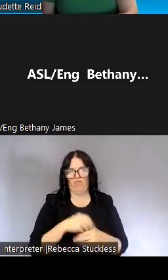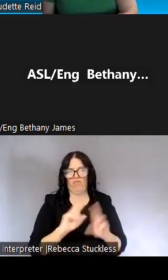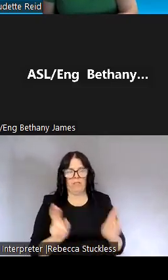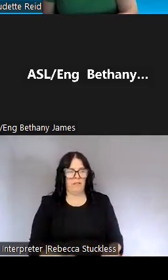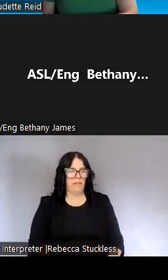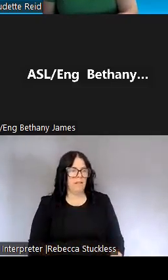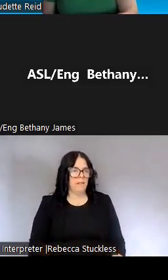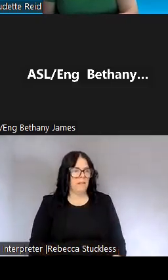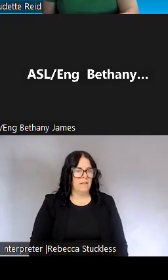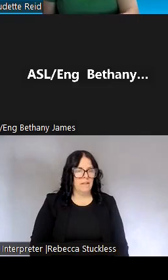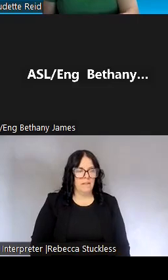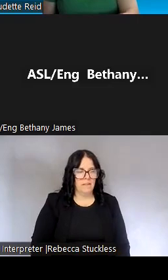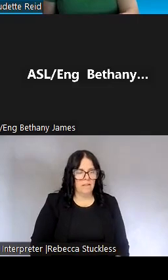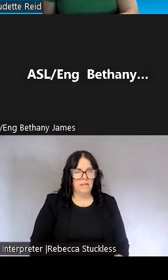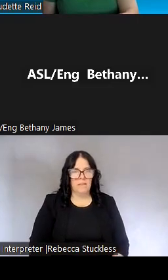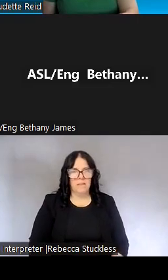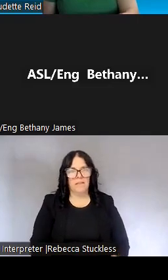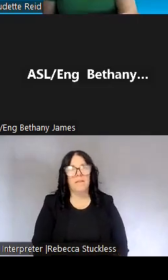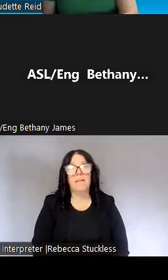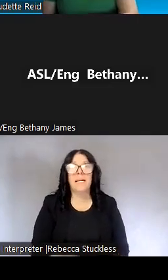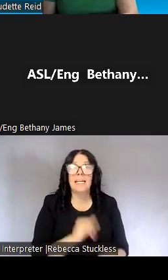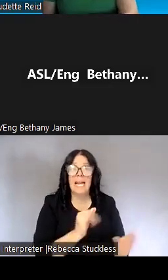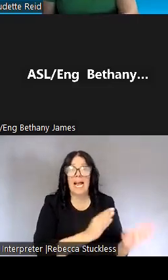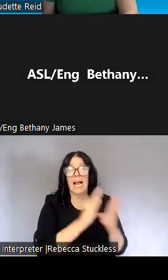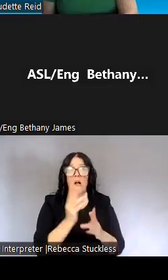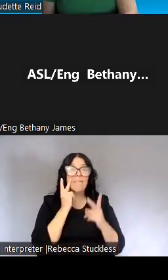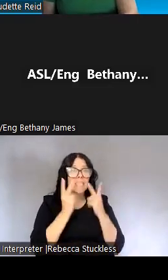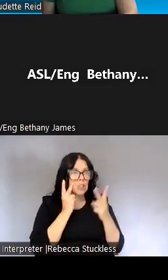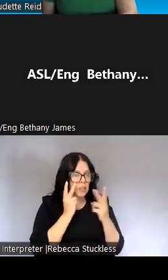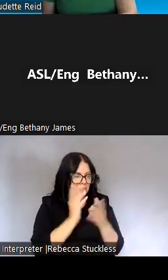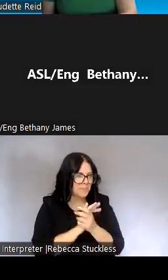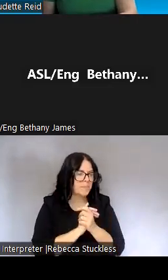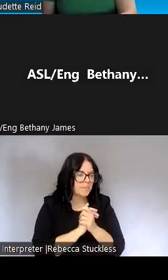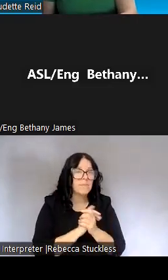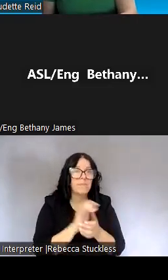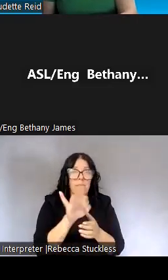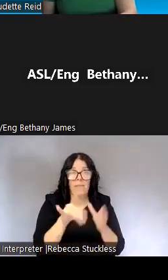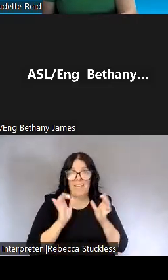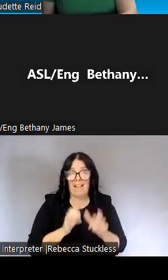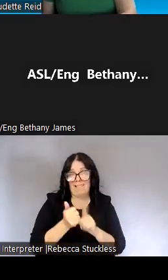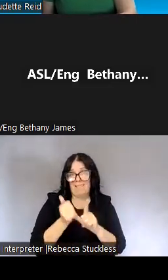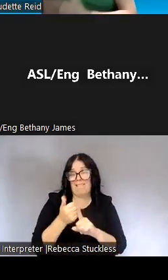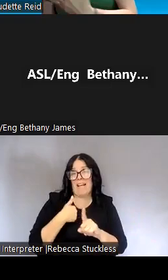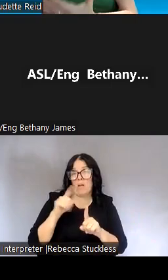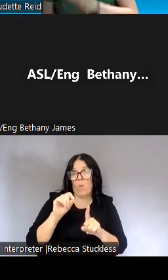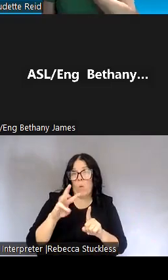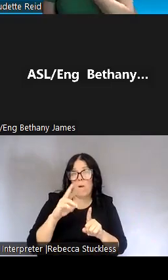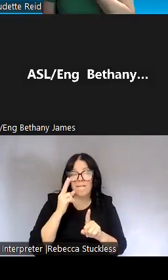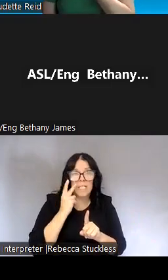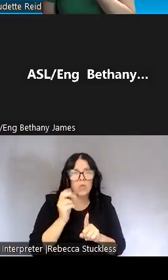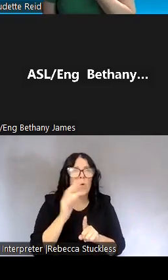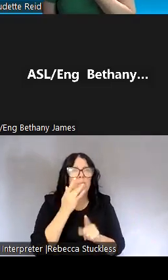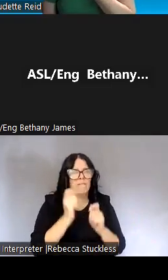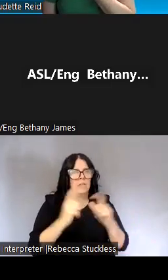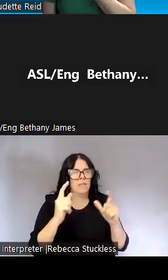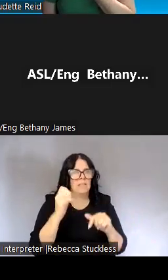Okay, so now we're moving into vision. And if your client has low vision or just prefers larger text,